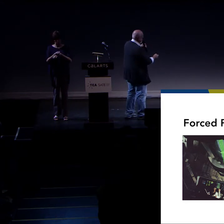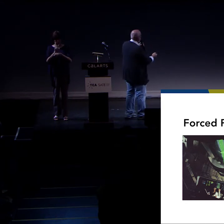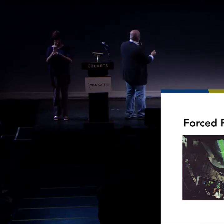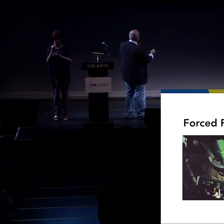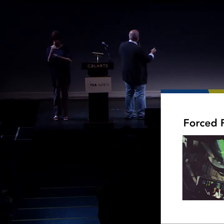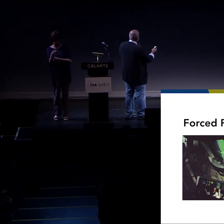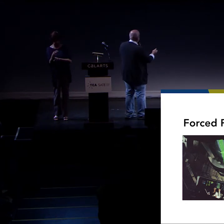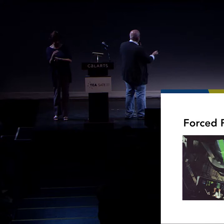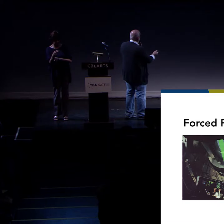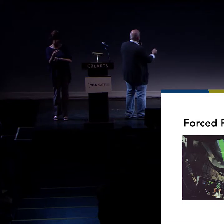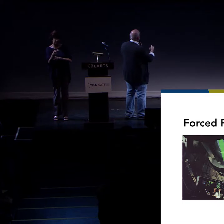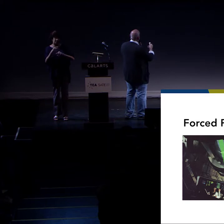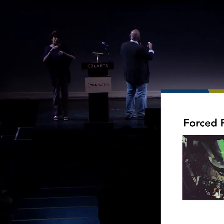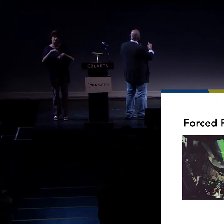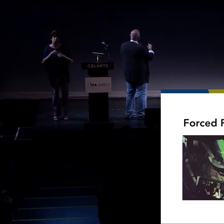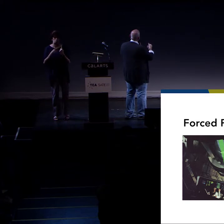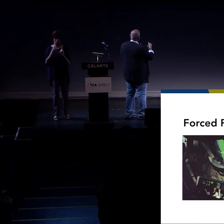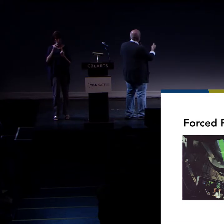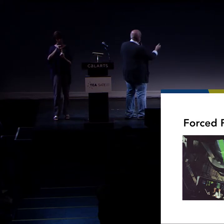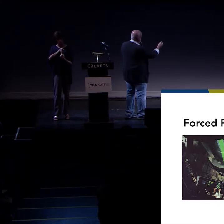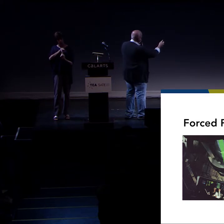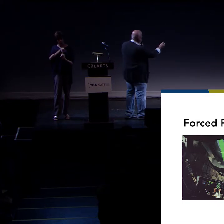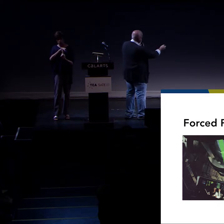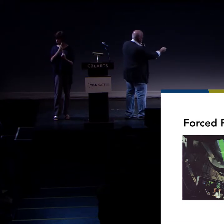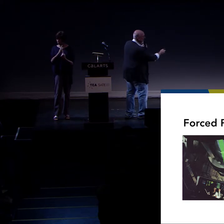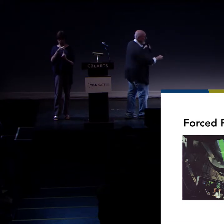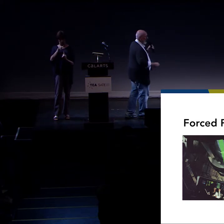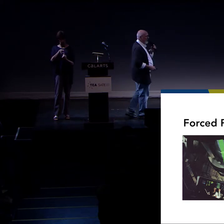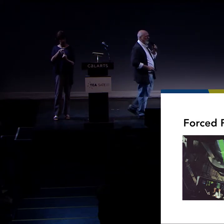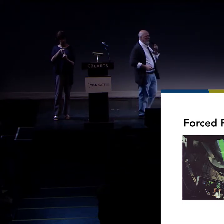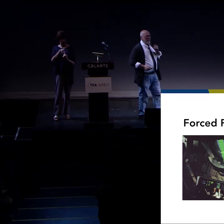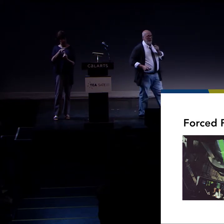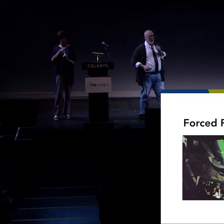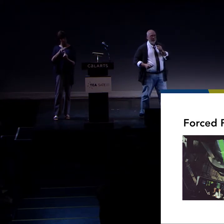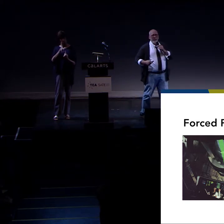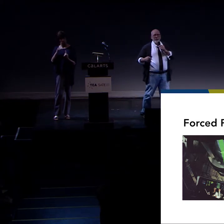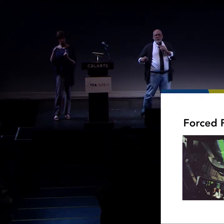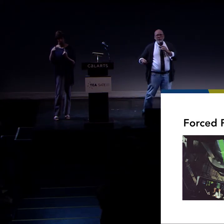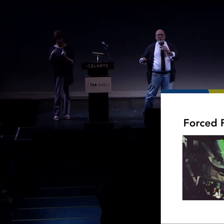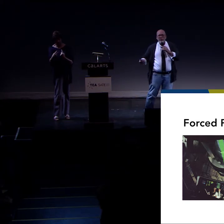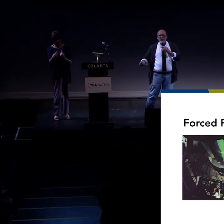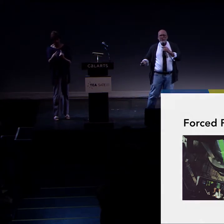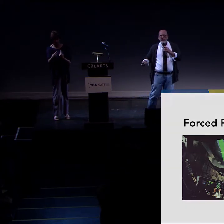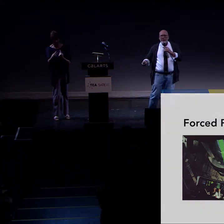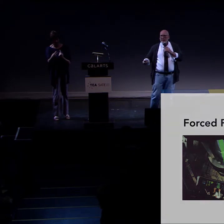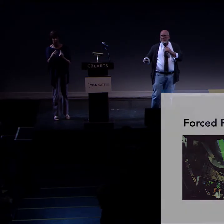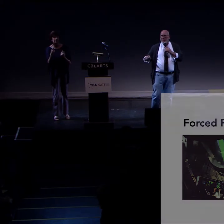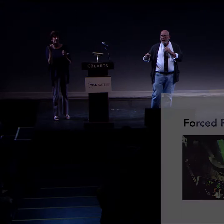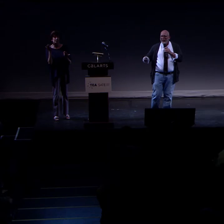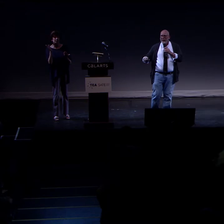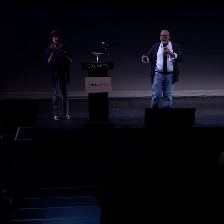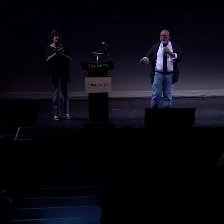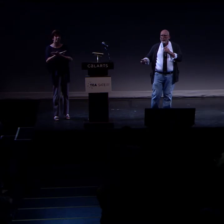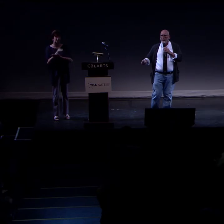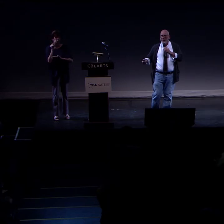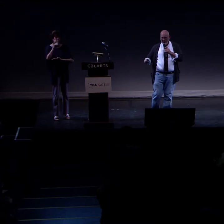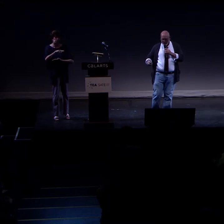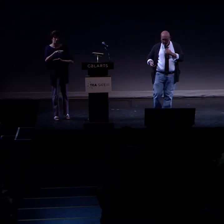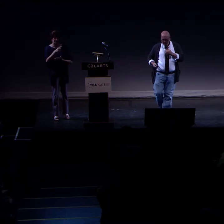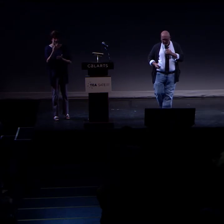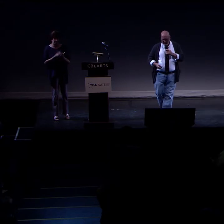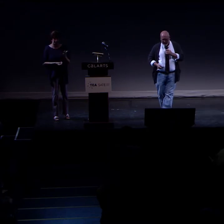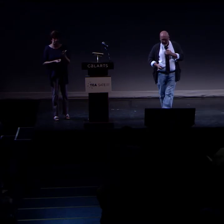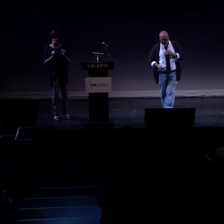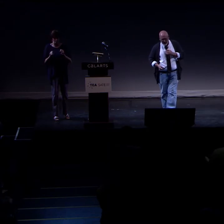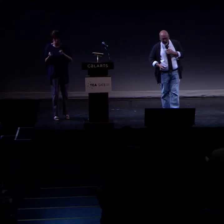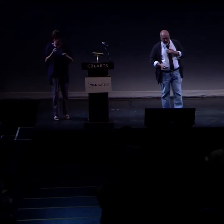perspective depends upon a single point of view. So as soon as you change your point of view, you lose the illusion. So you have to control the point of view